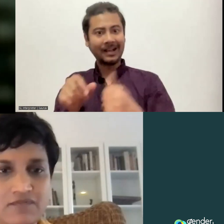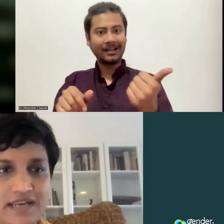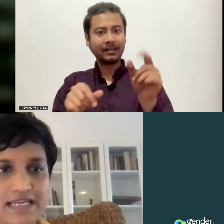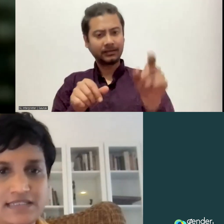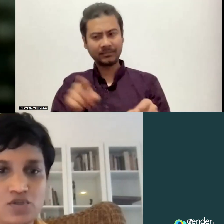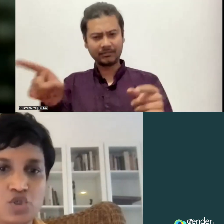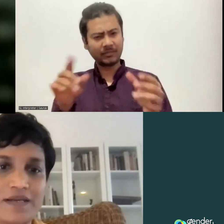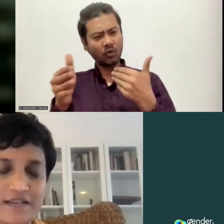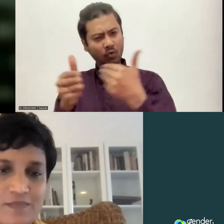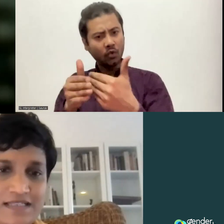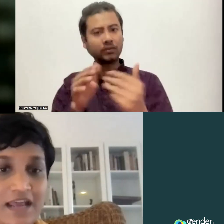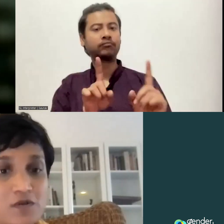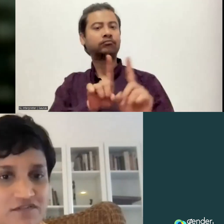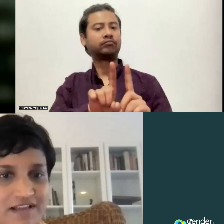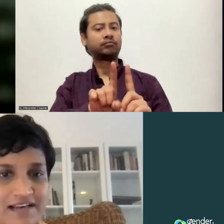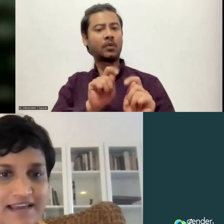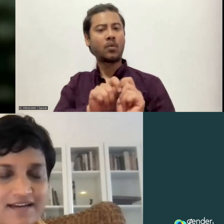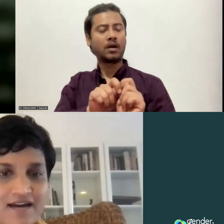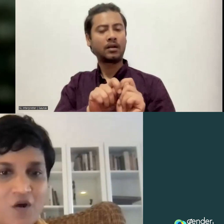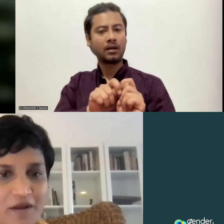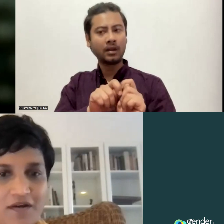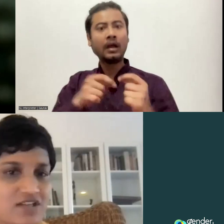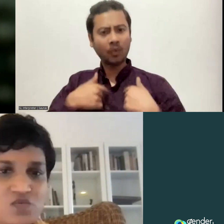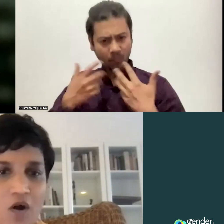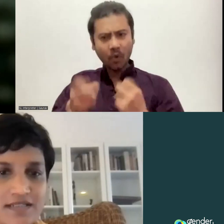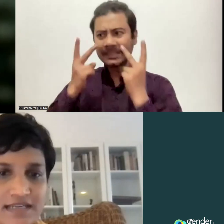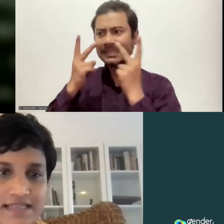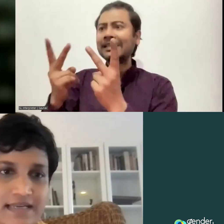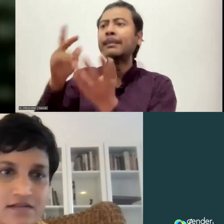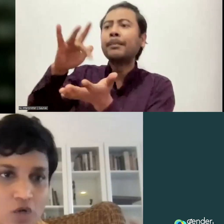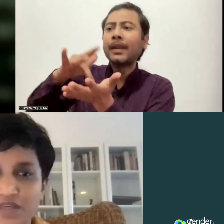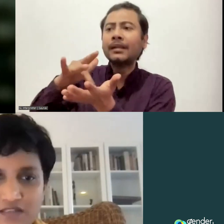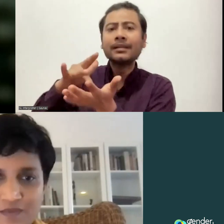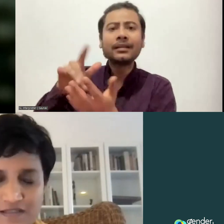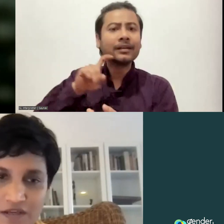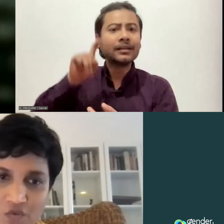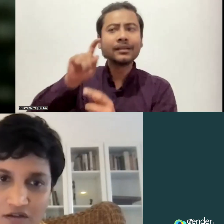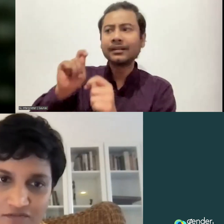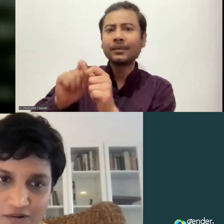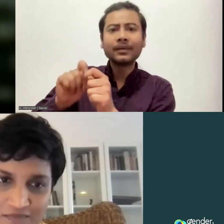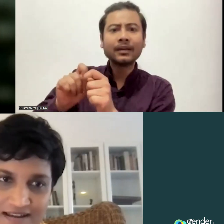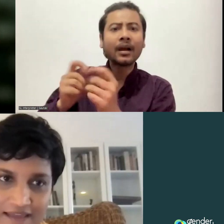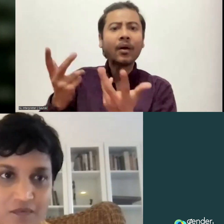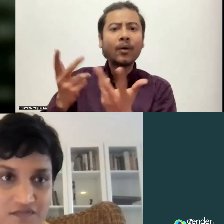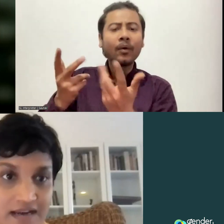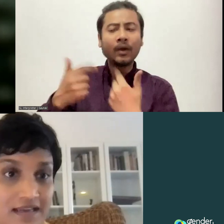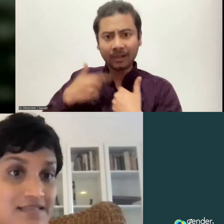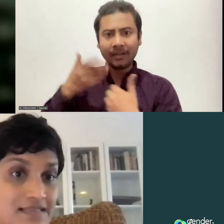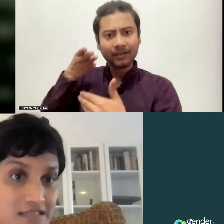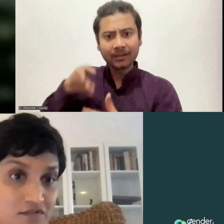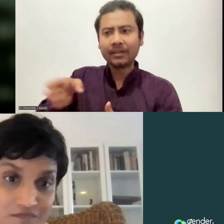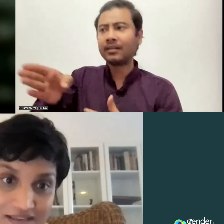in, they were very hesitant to show me their spaces. And I also felt like, oh my God, I just walked in and I said, show me the spaces where you work from. And that was